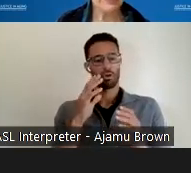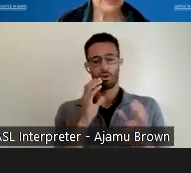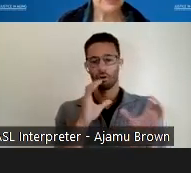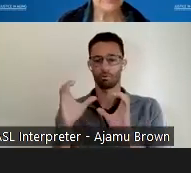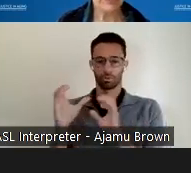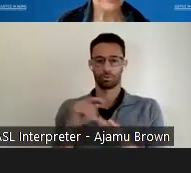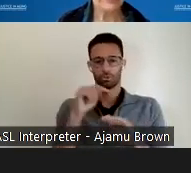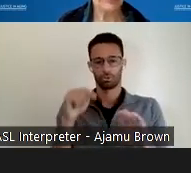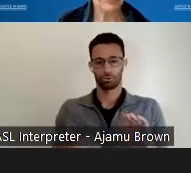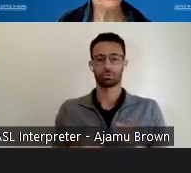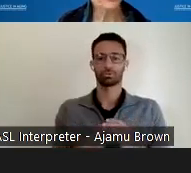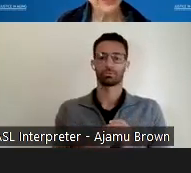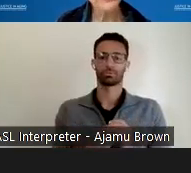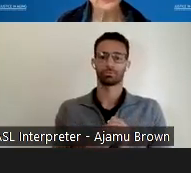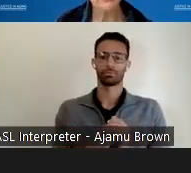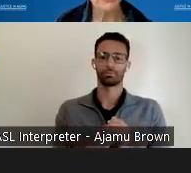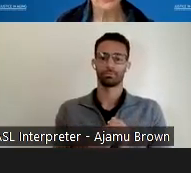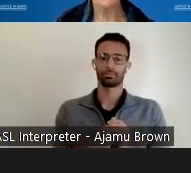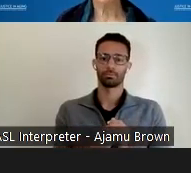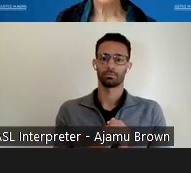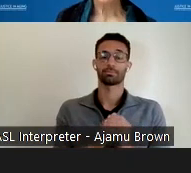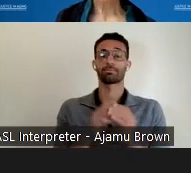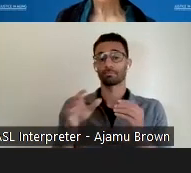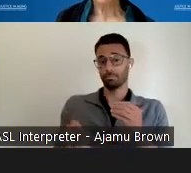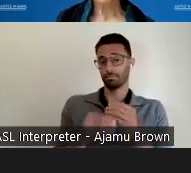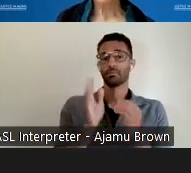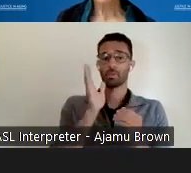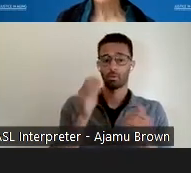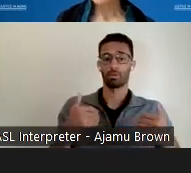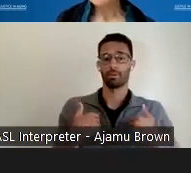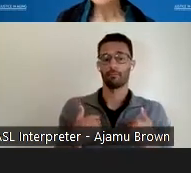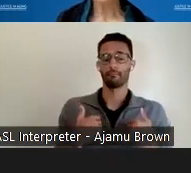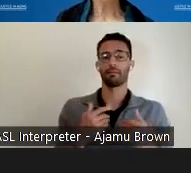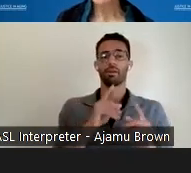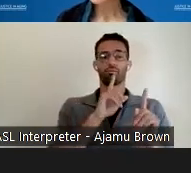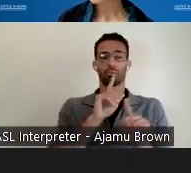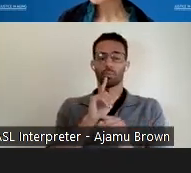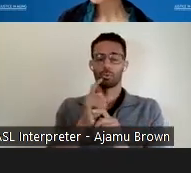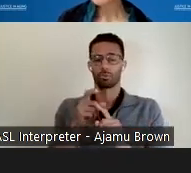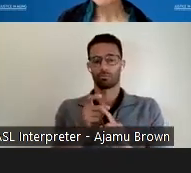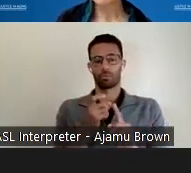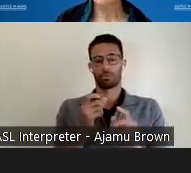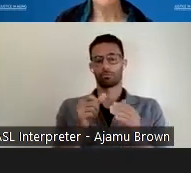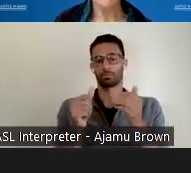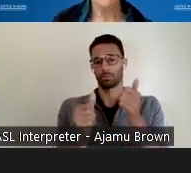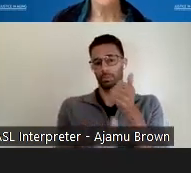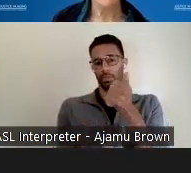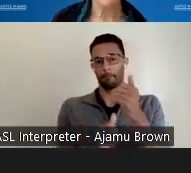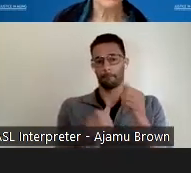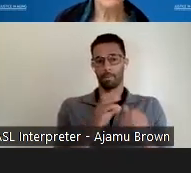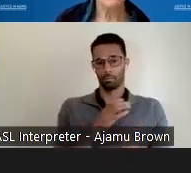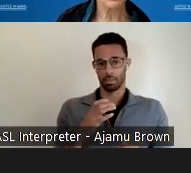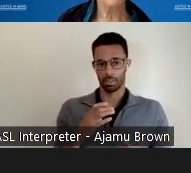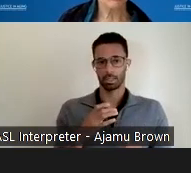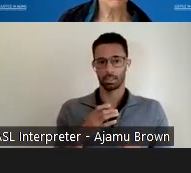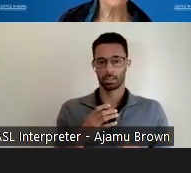I think we will also have some reports from our subcommittees, but then we will go